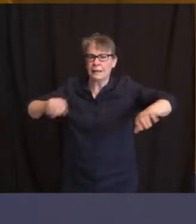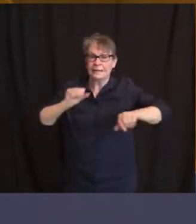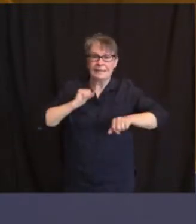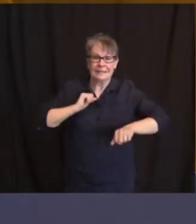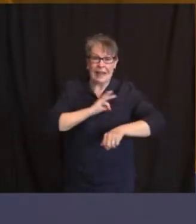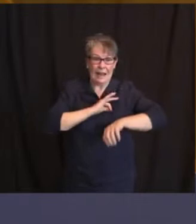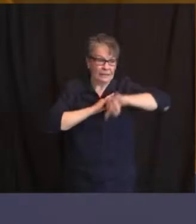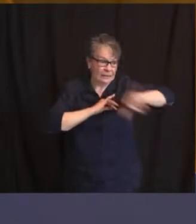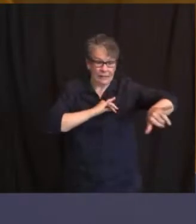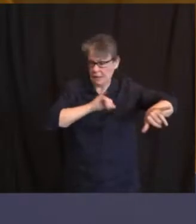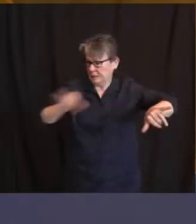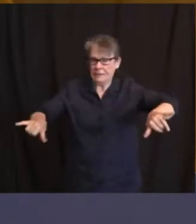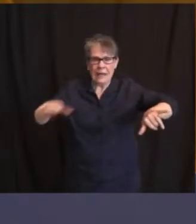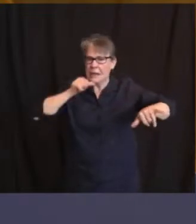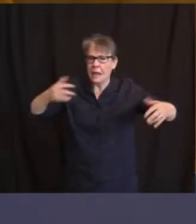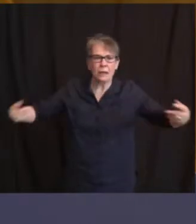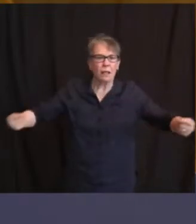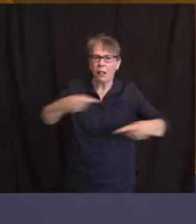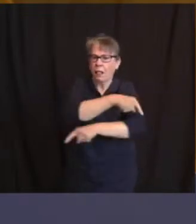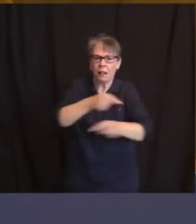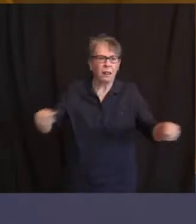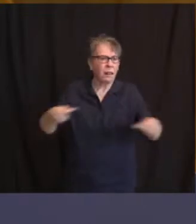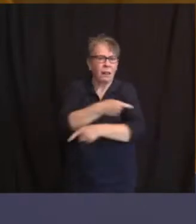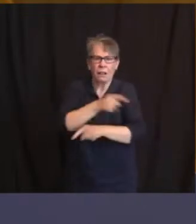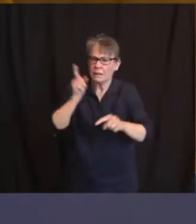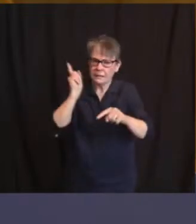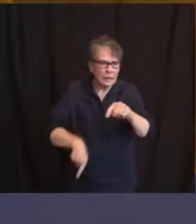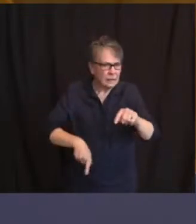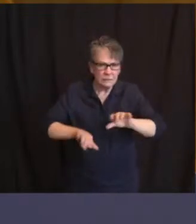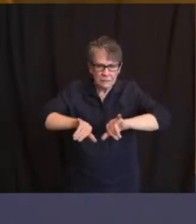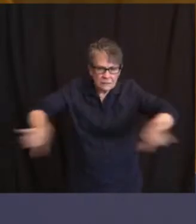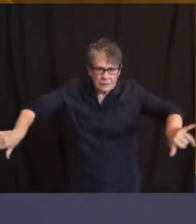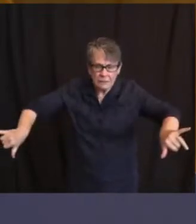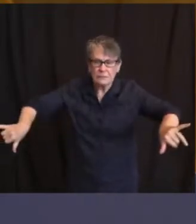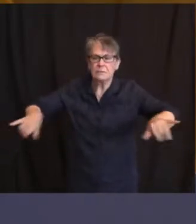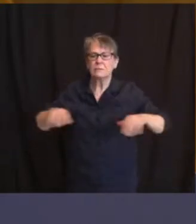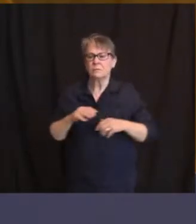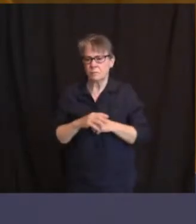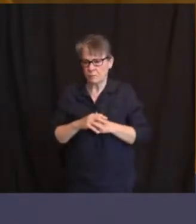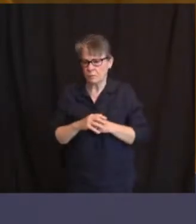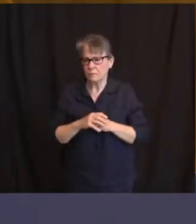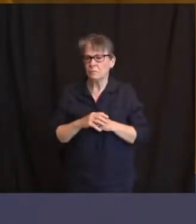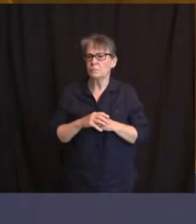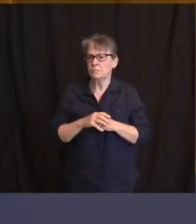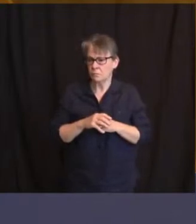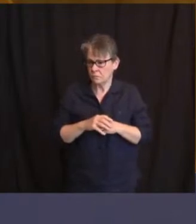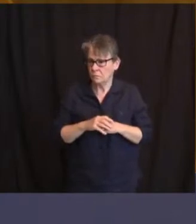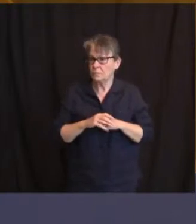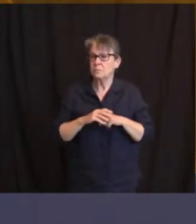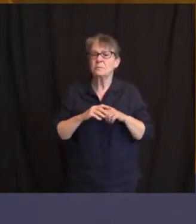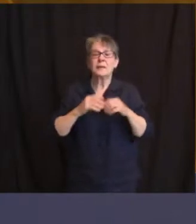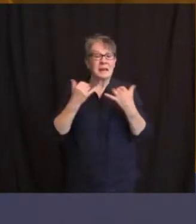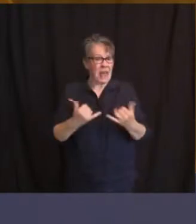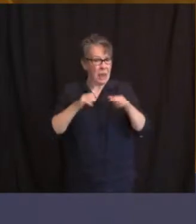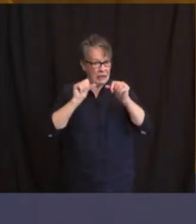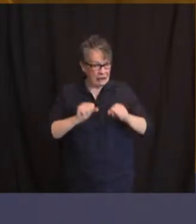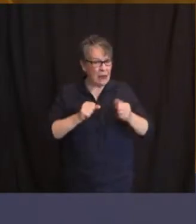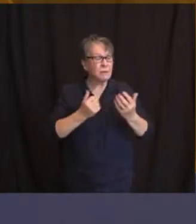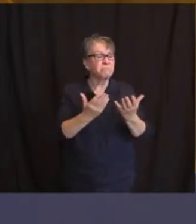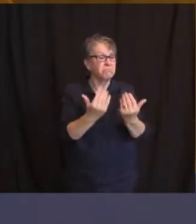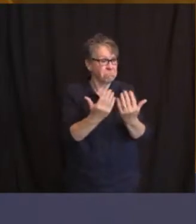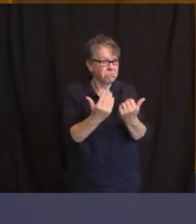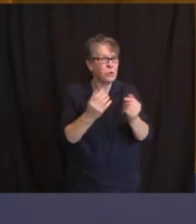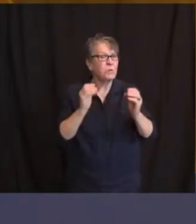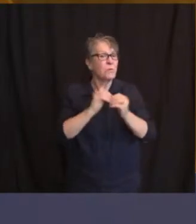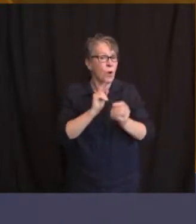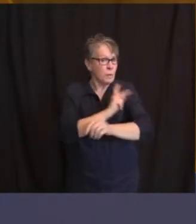Even through some of these most difficult times for long-term care industry, I want to